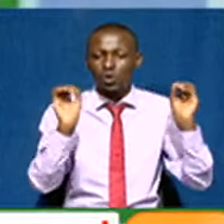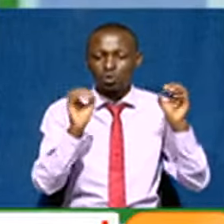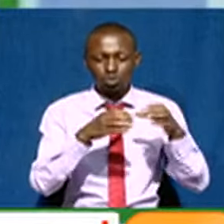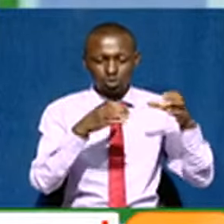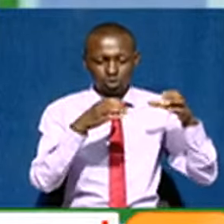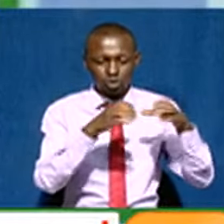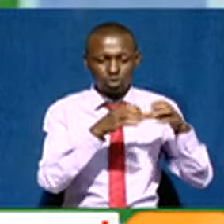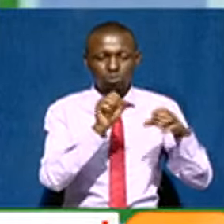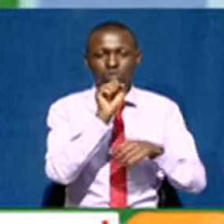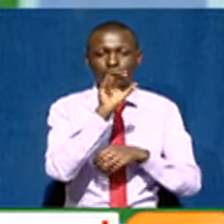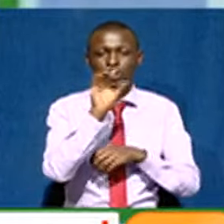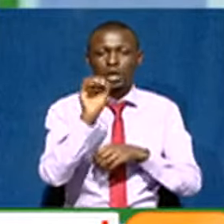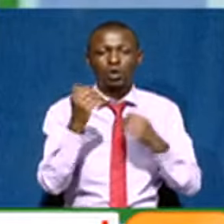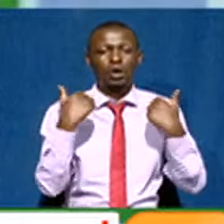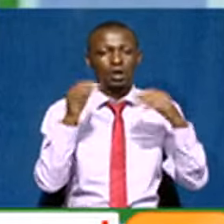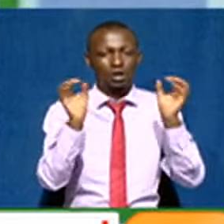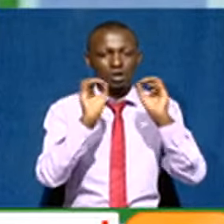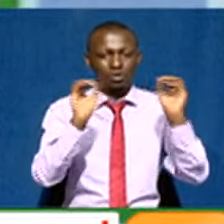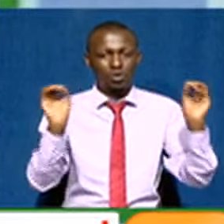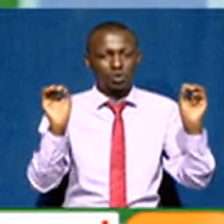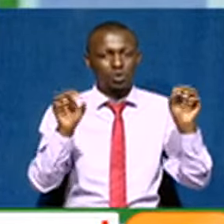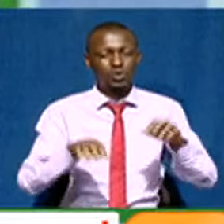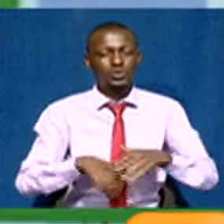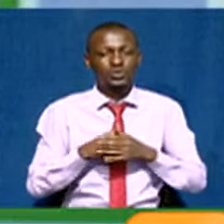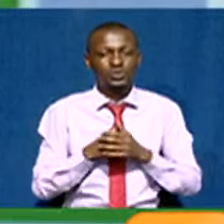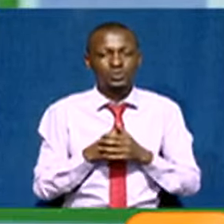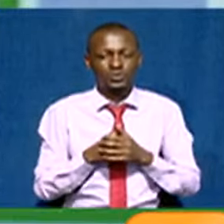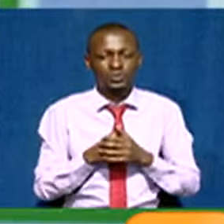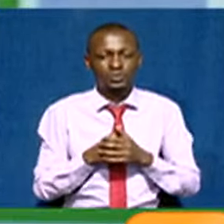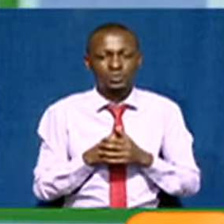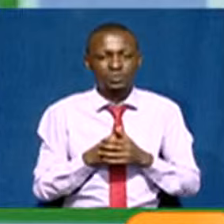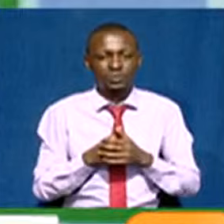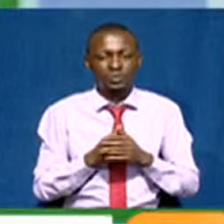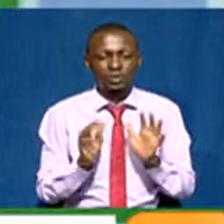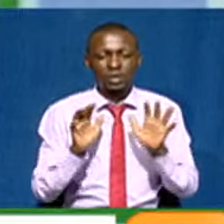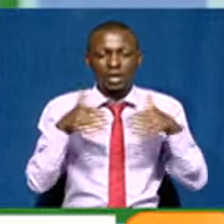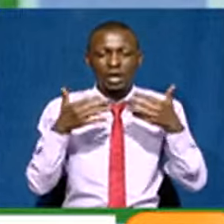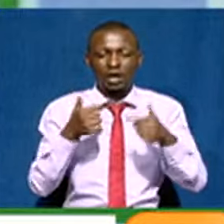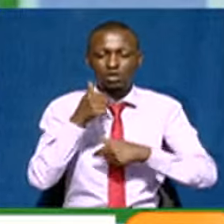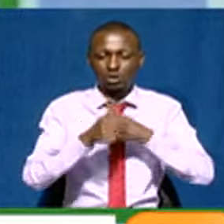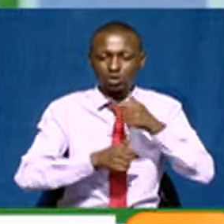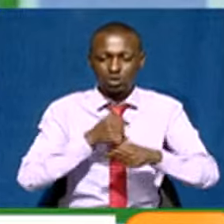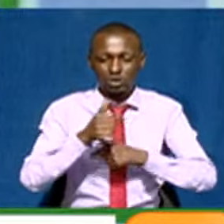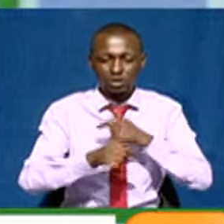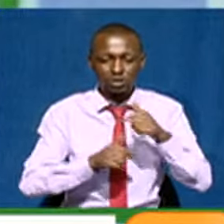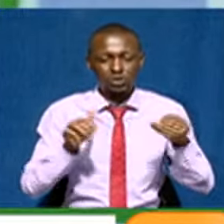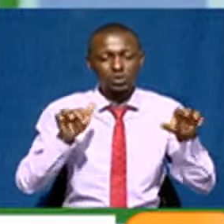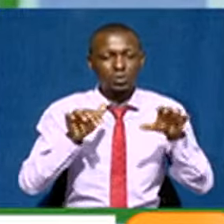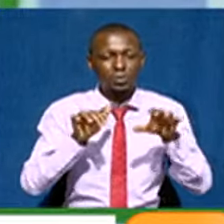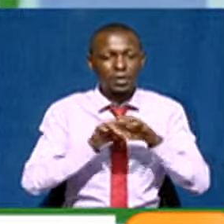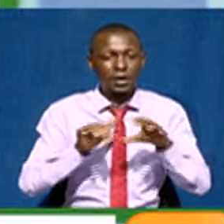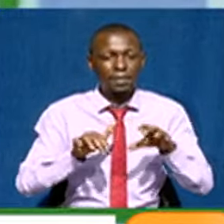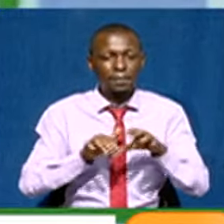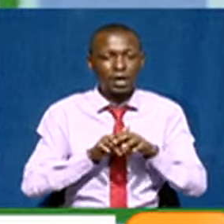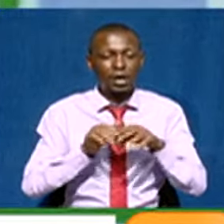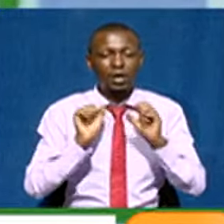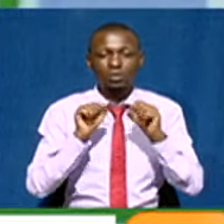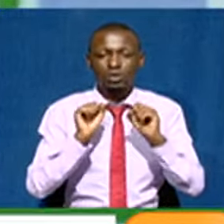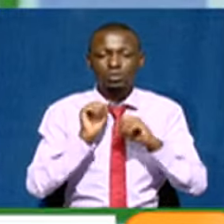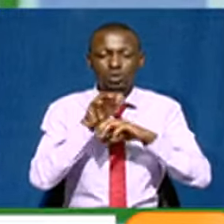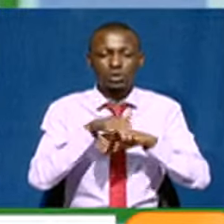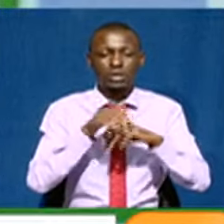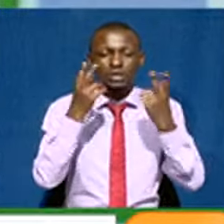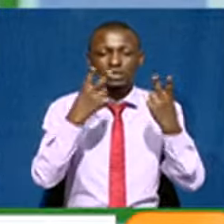anyway. And having said that then, how do we nurture the members that we've brought in so that they realize value,